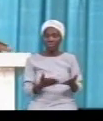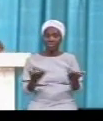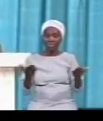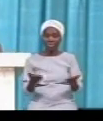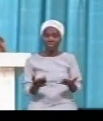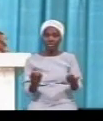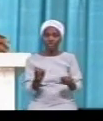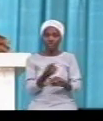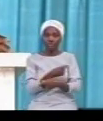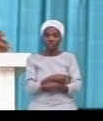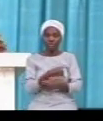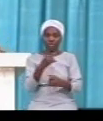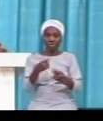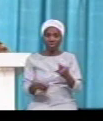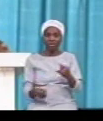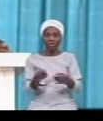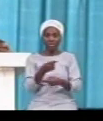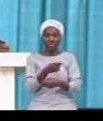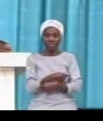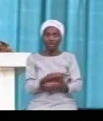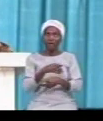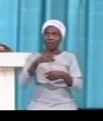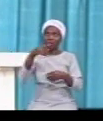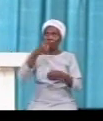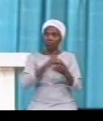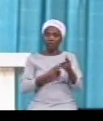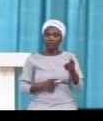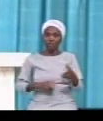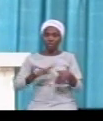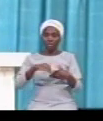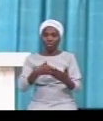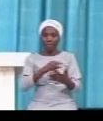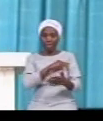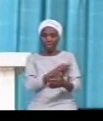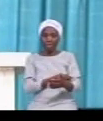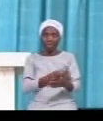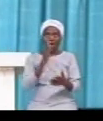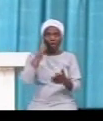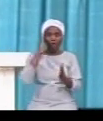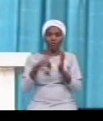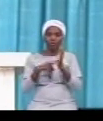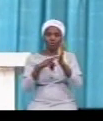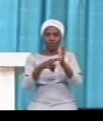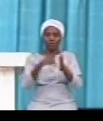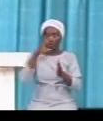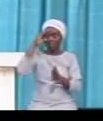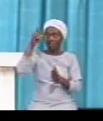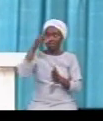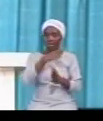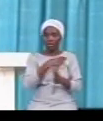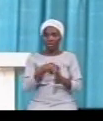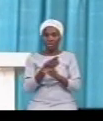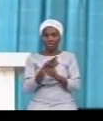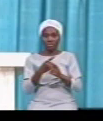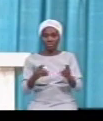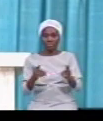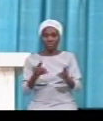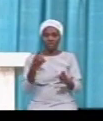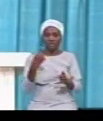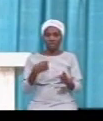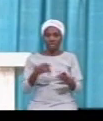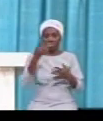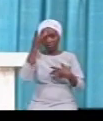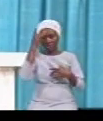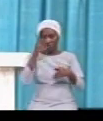last day, the Lord Almighty will show himself once again great towards us. And he will deliver the sick. He will deliver the